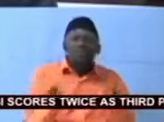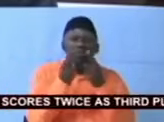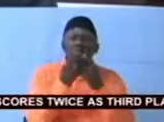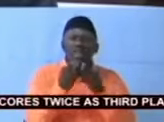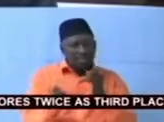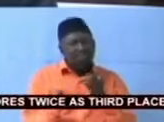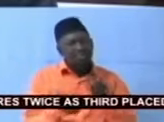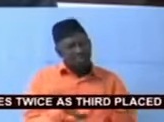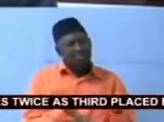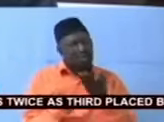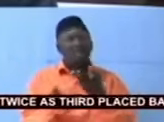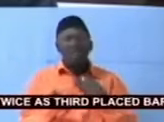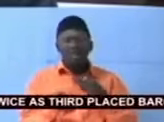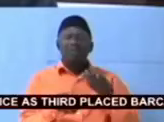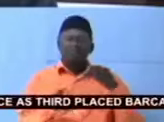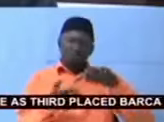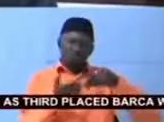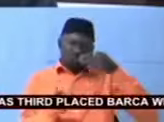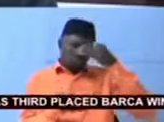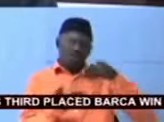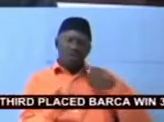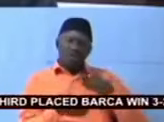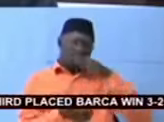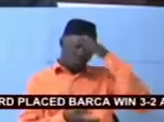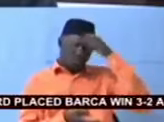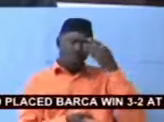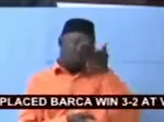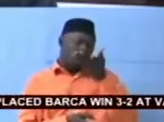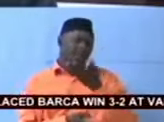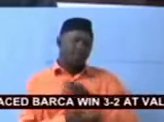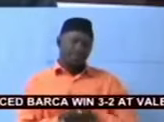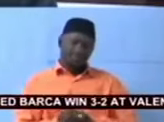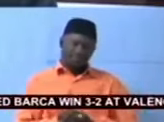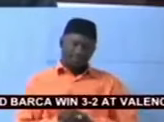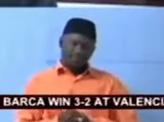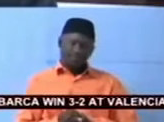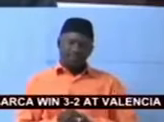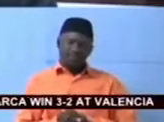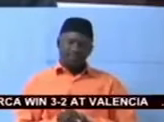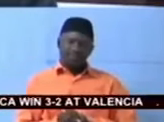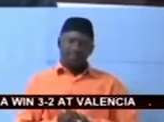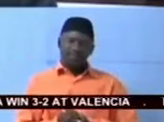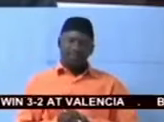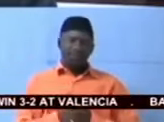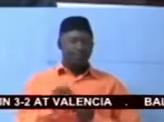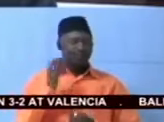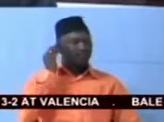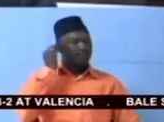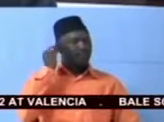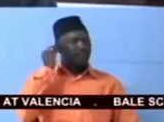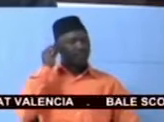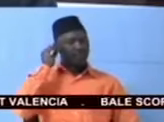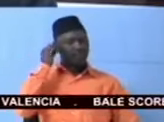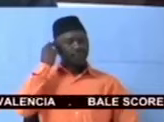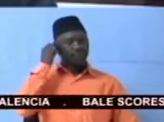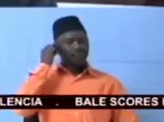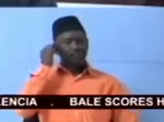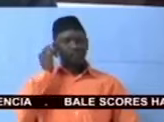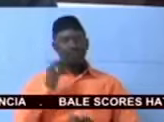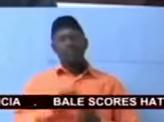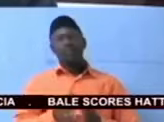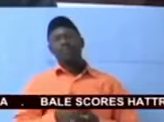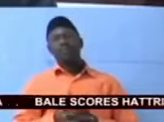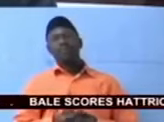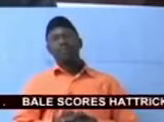biñ démé ci office Chief Justice lañu ragné né dal amna ko xamné ni moñu ragné pour ñu nek nak first class magistrate. Yes.